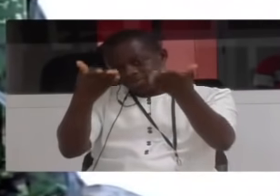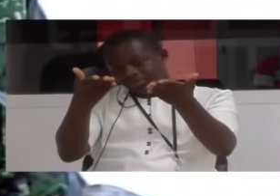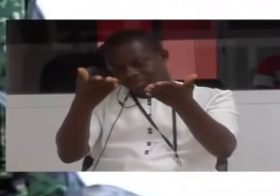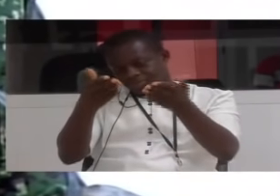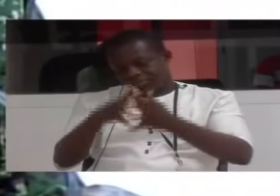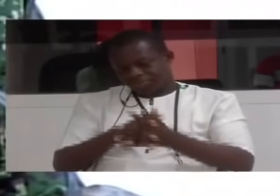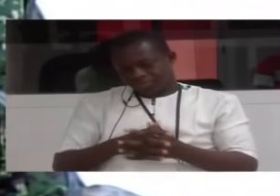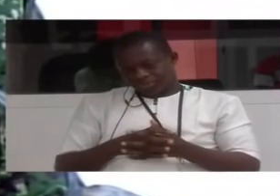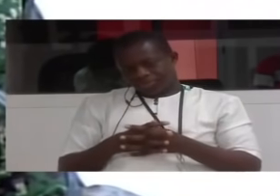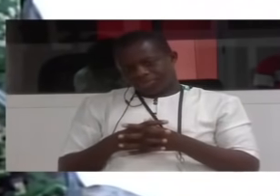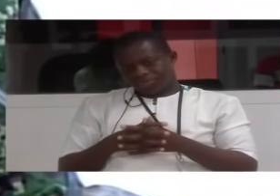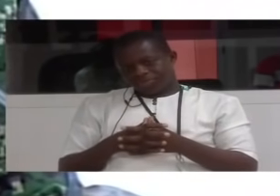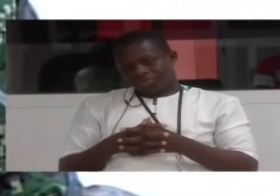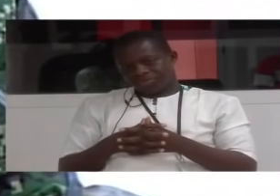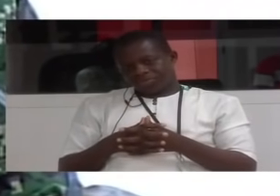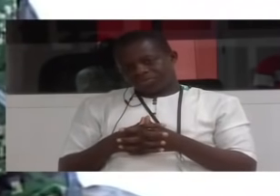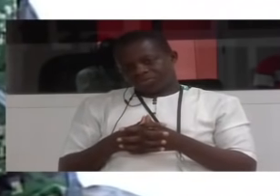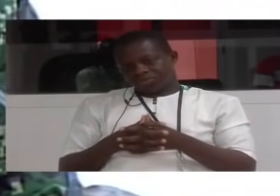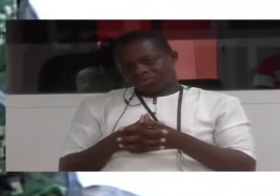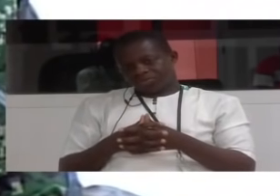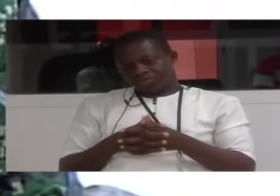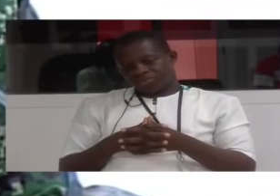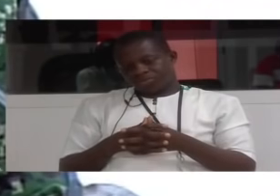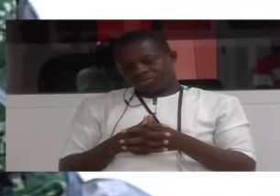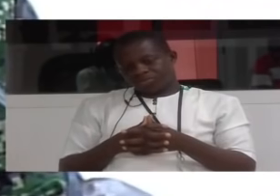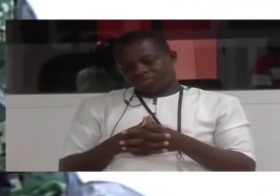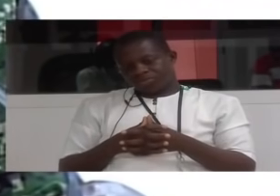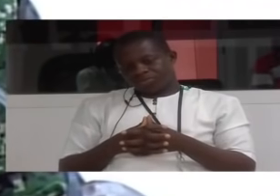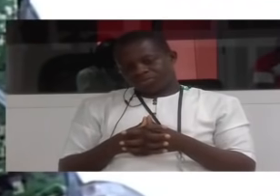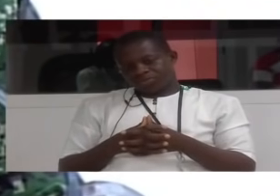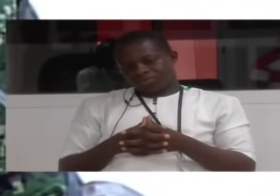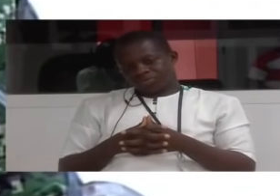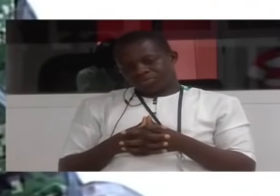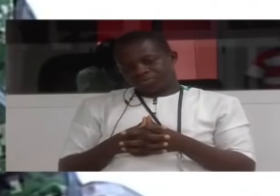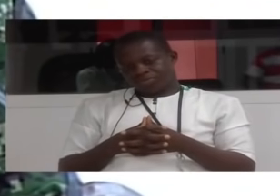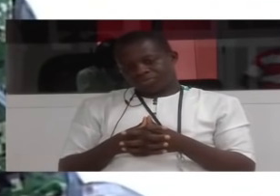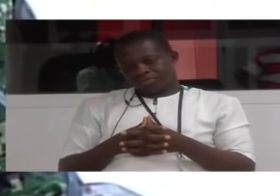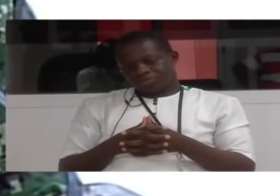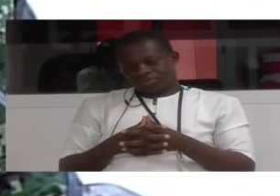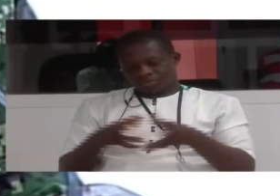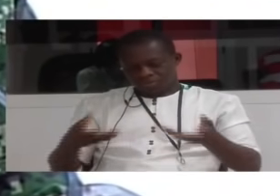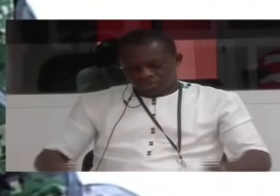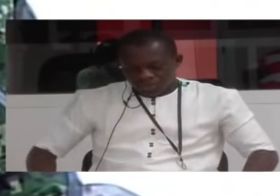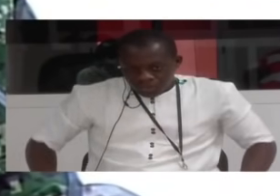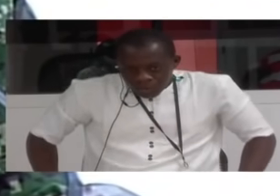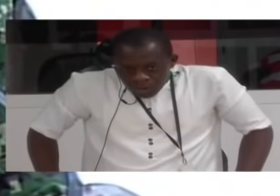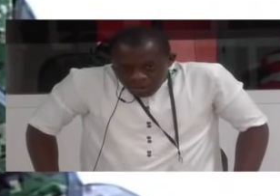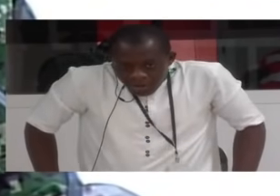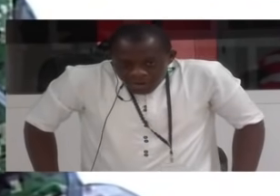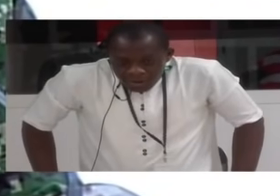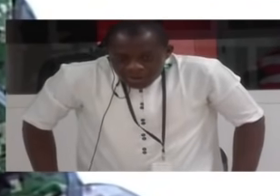during Toboski, when he will give out gifts and we would share, each one of us probably gets 2,000